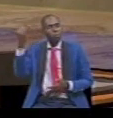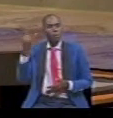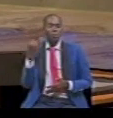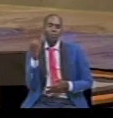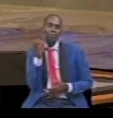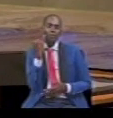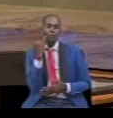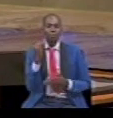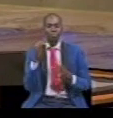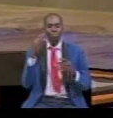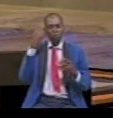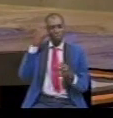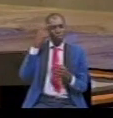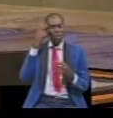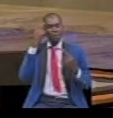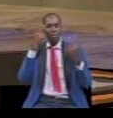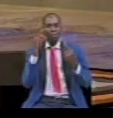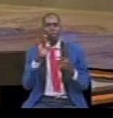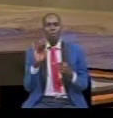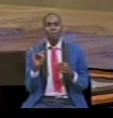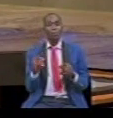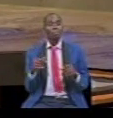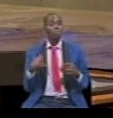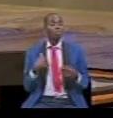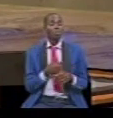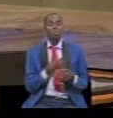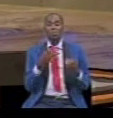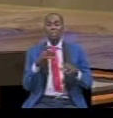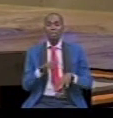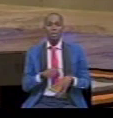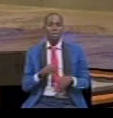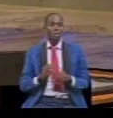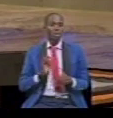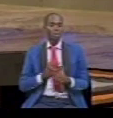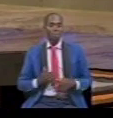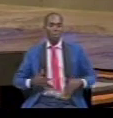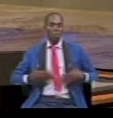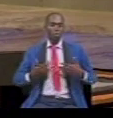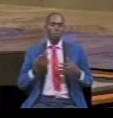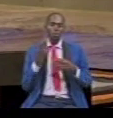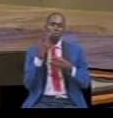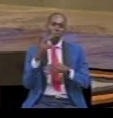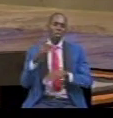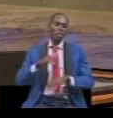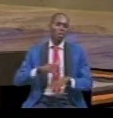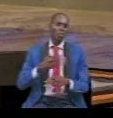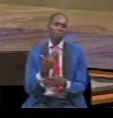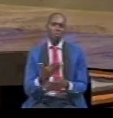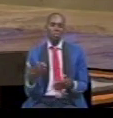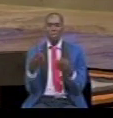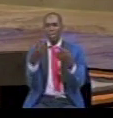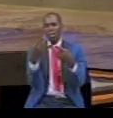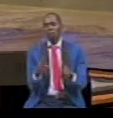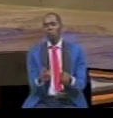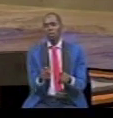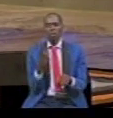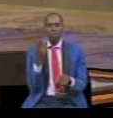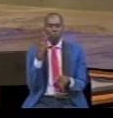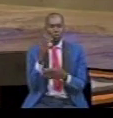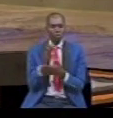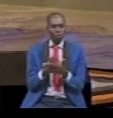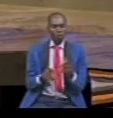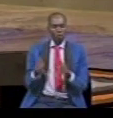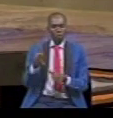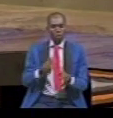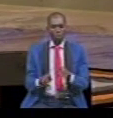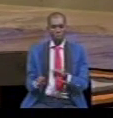many times in our lives, as we look at things happening, and we look at actions and activities of